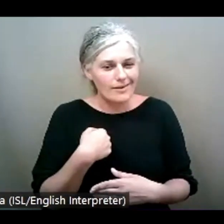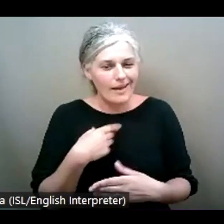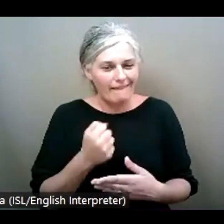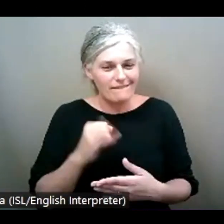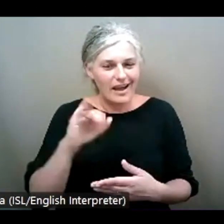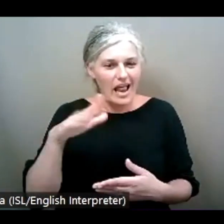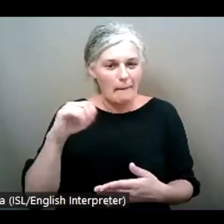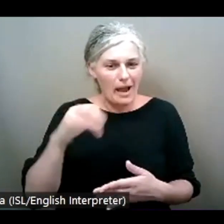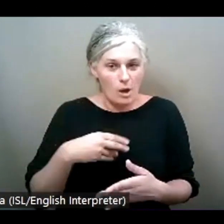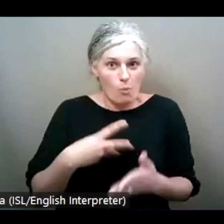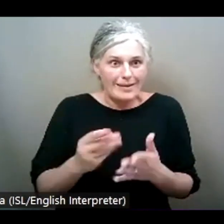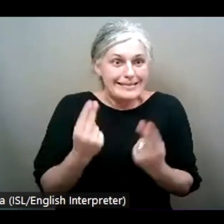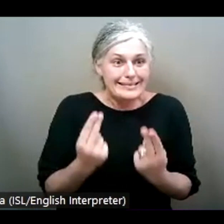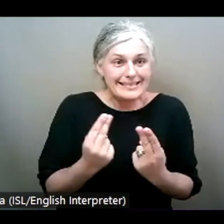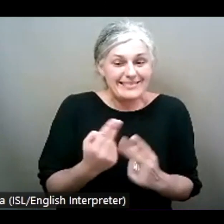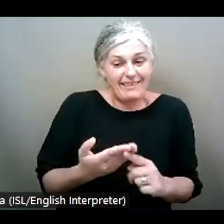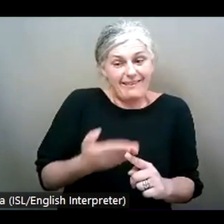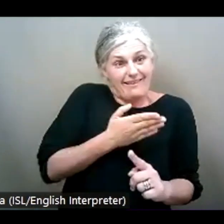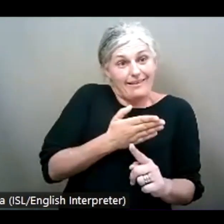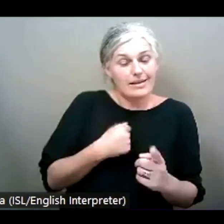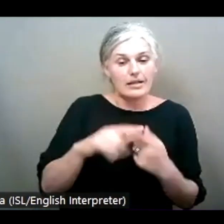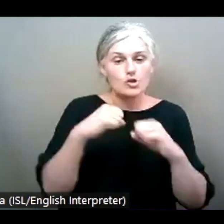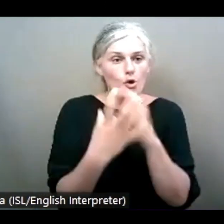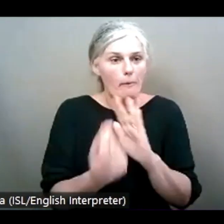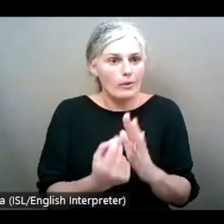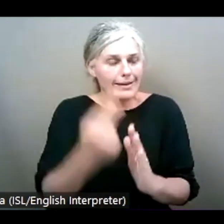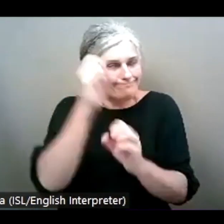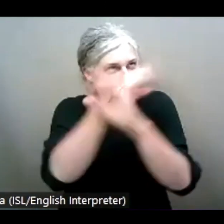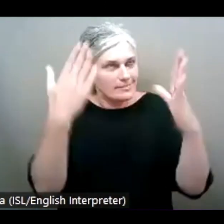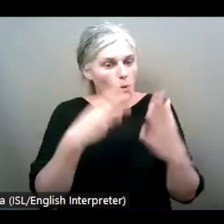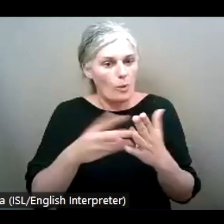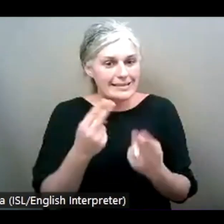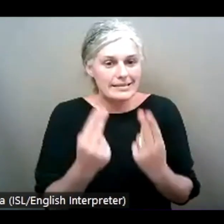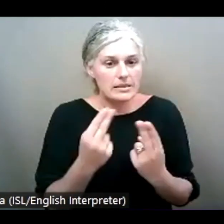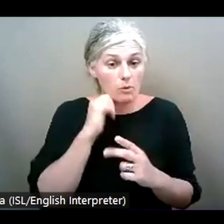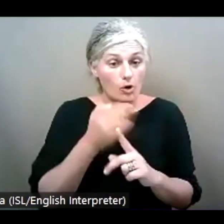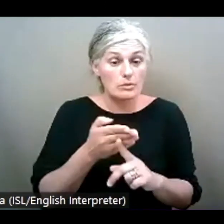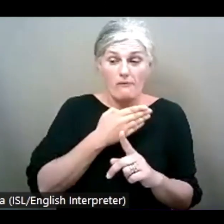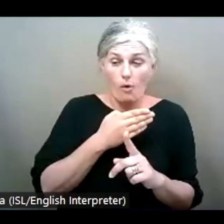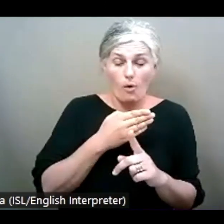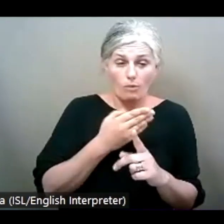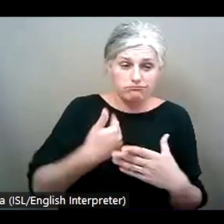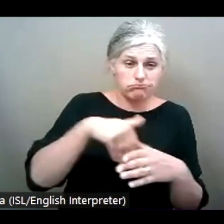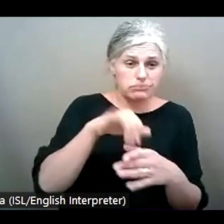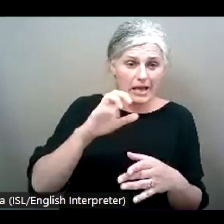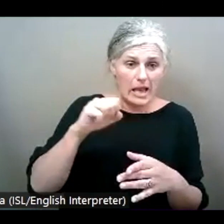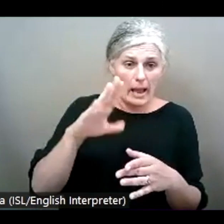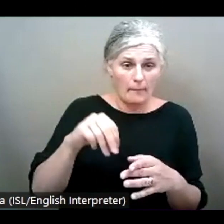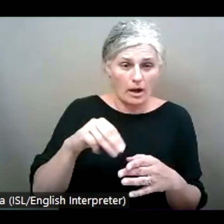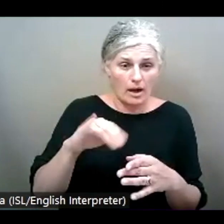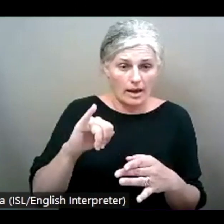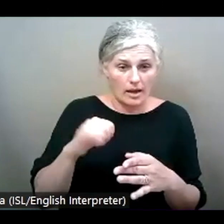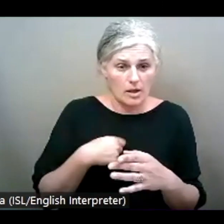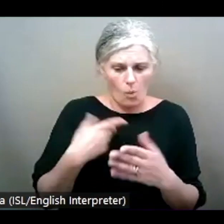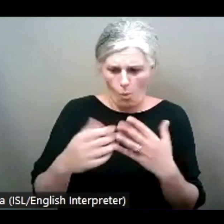when I needed it, and the social model when I needed it, because up until I got involved, excuse me, or found out what the social